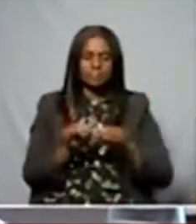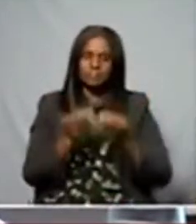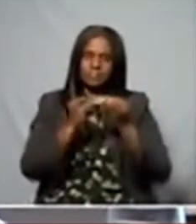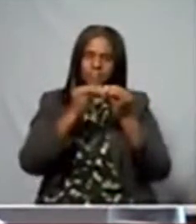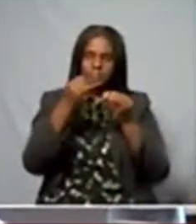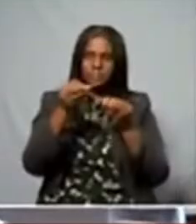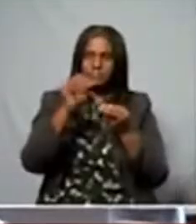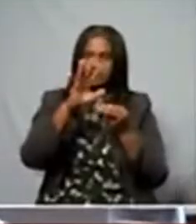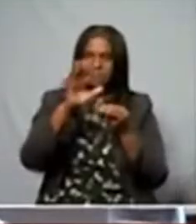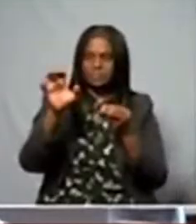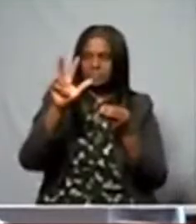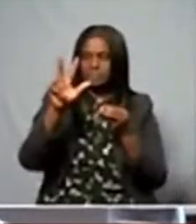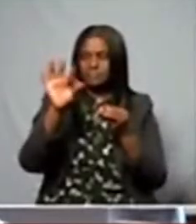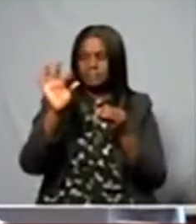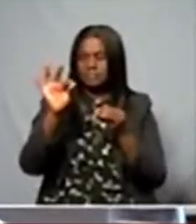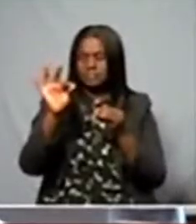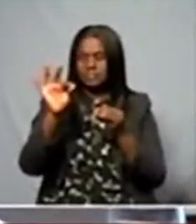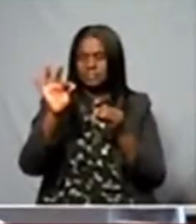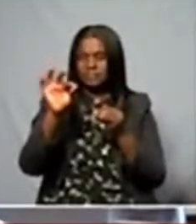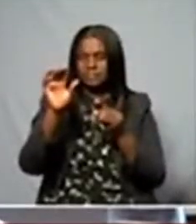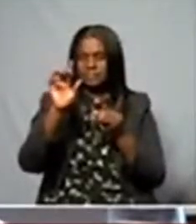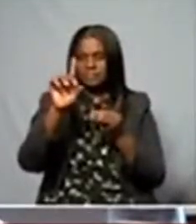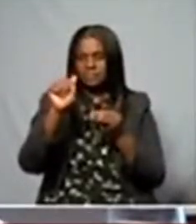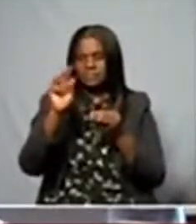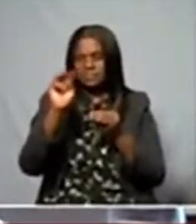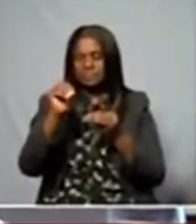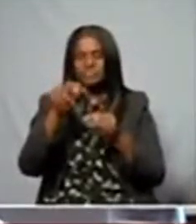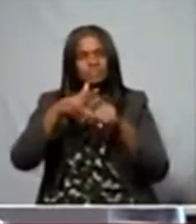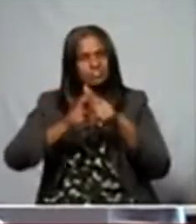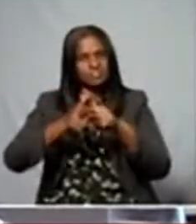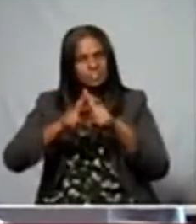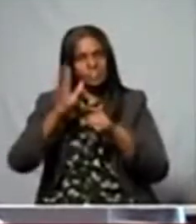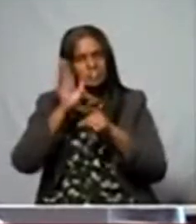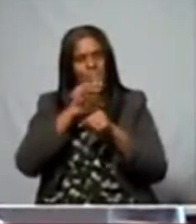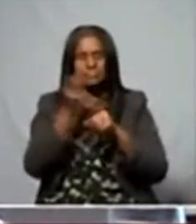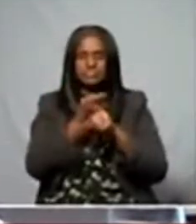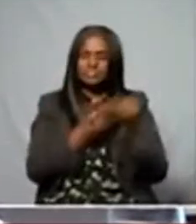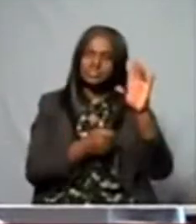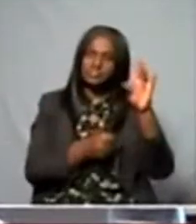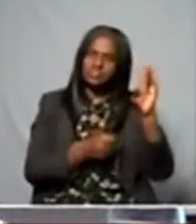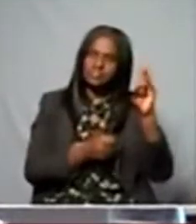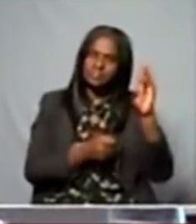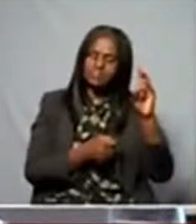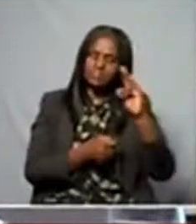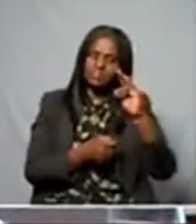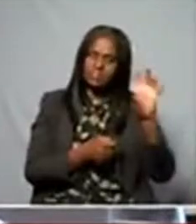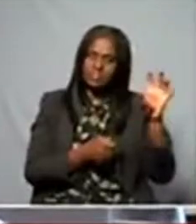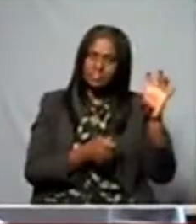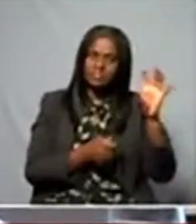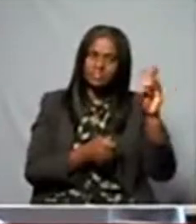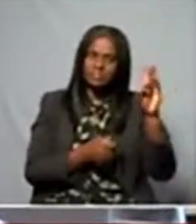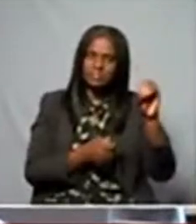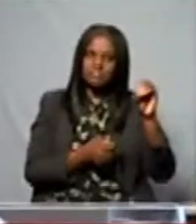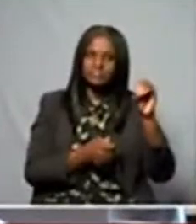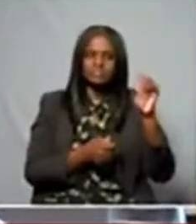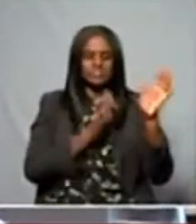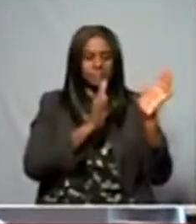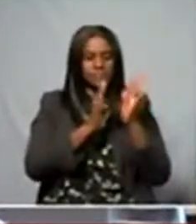539 dams have been maintained out of the 170 dams